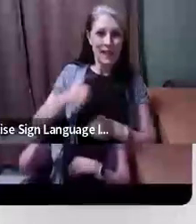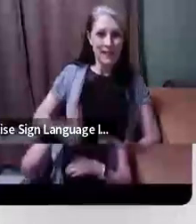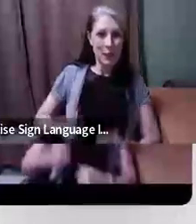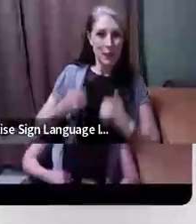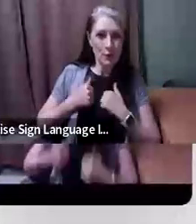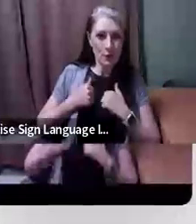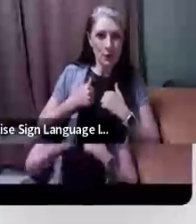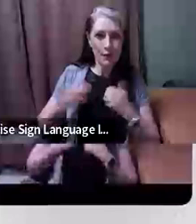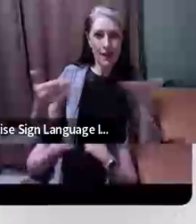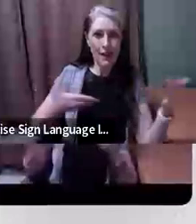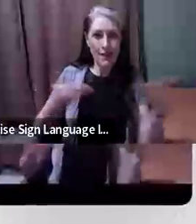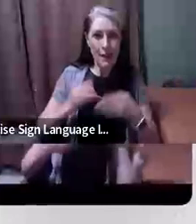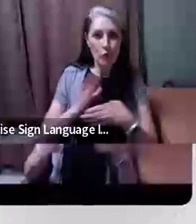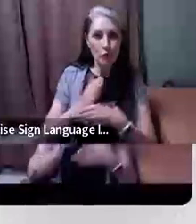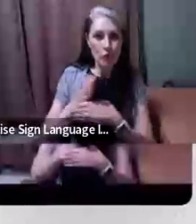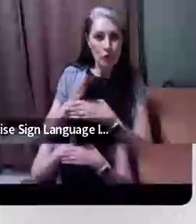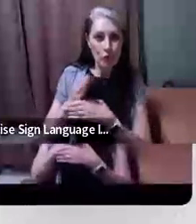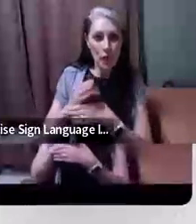And I invite you to share that in the chat.